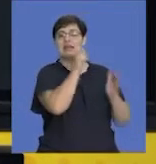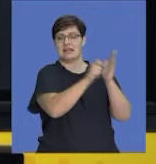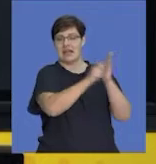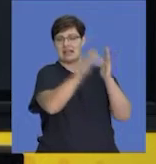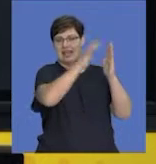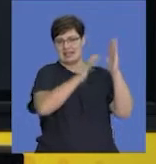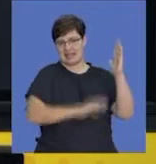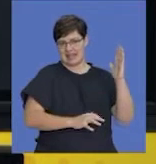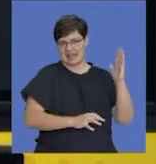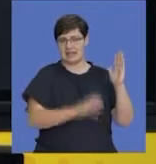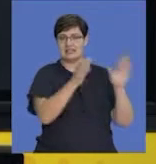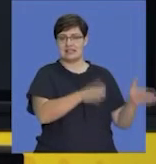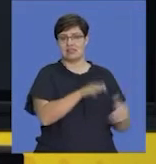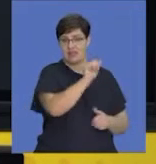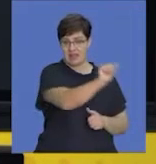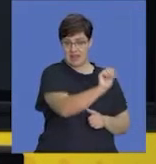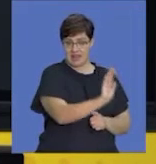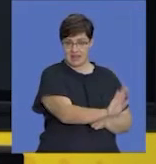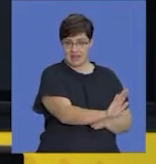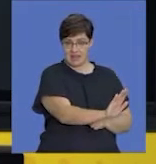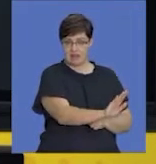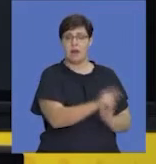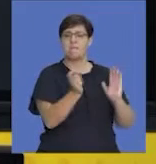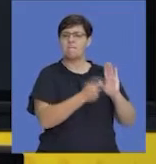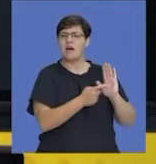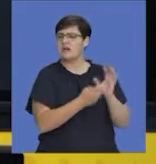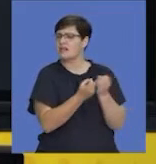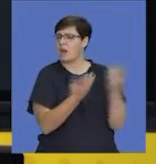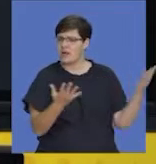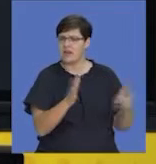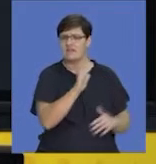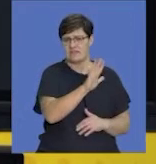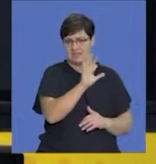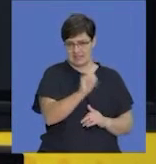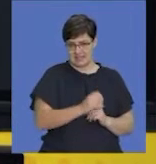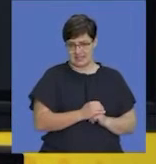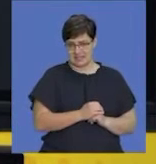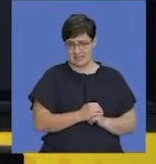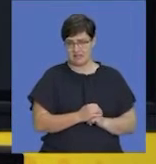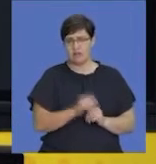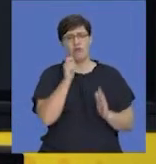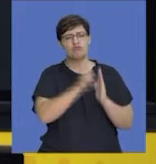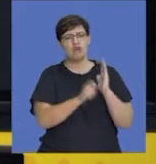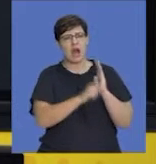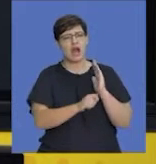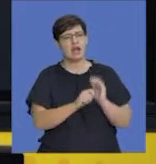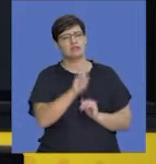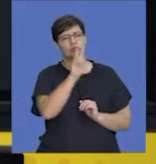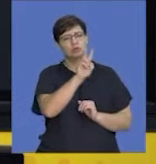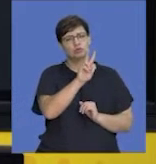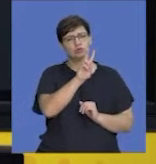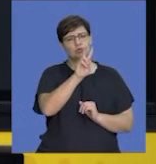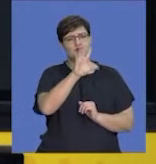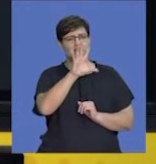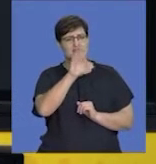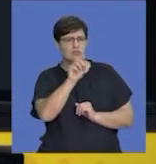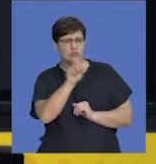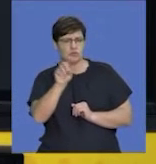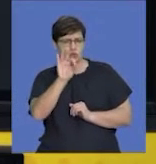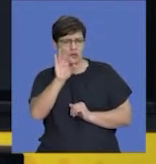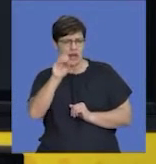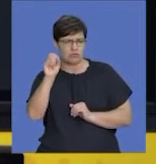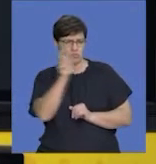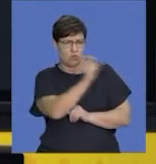writing, which is 50 marks, and you are required to write an essay of 250 to 300